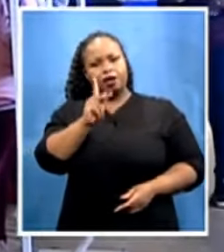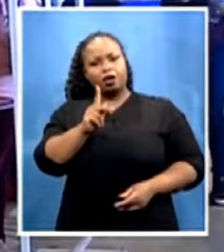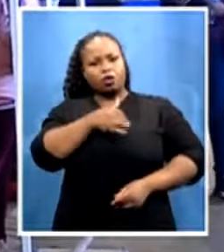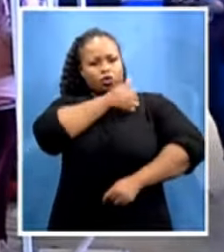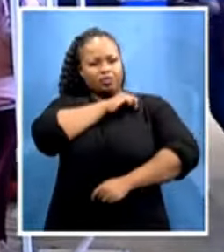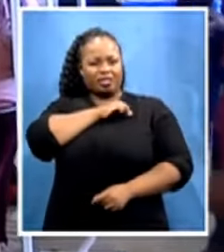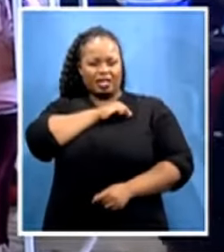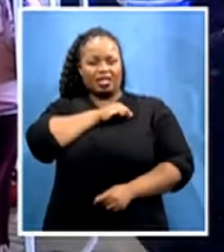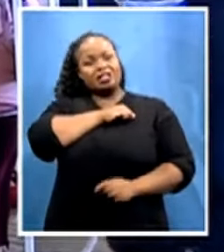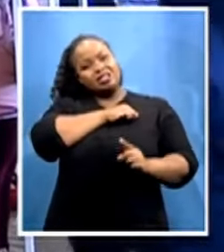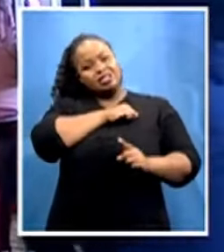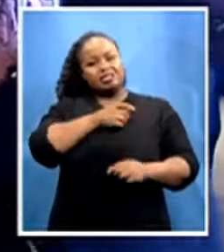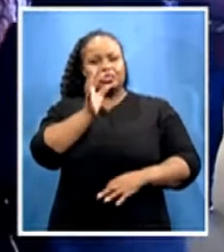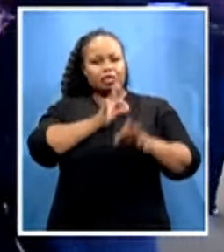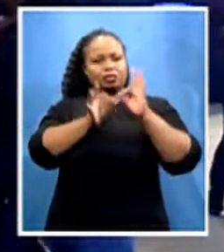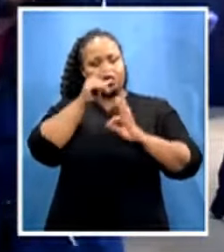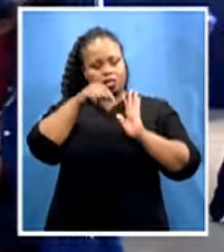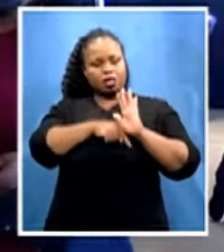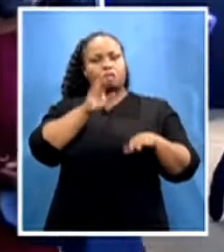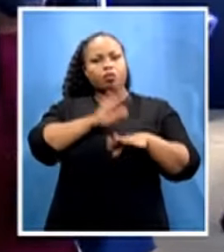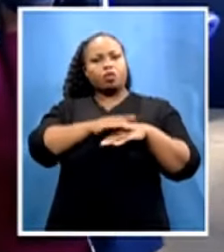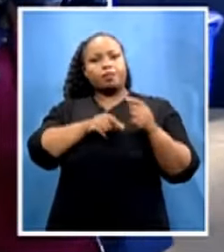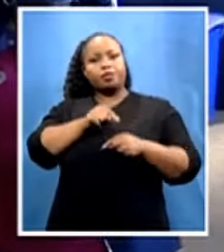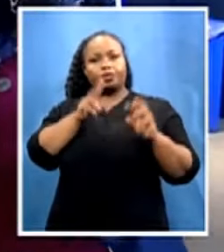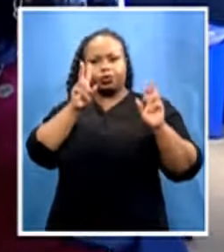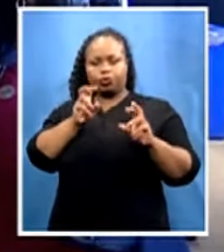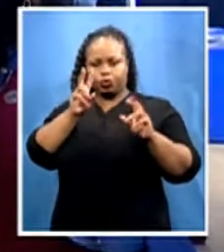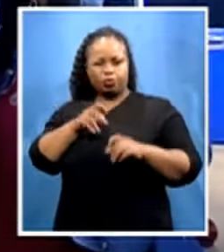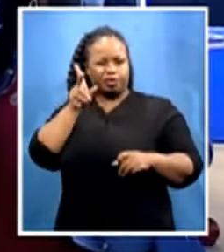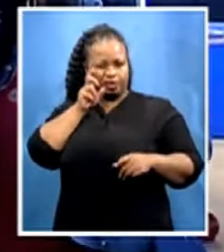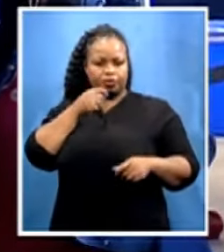that particular issue. And let's just listen in to what he had to say.